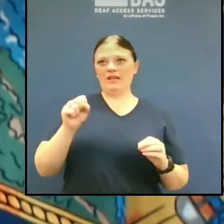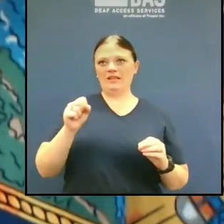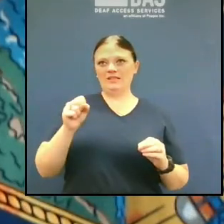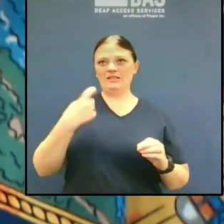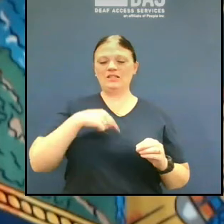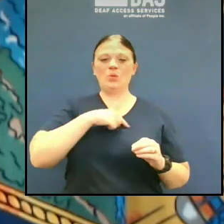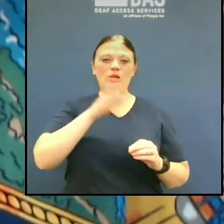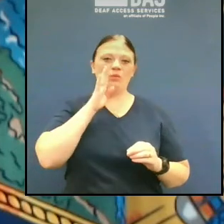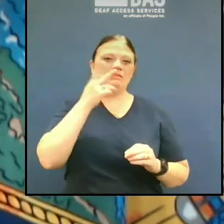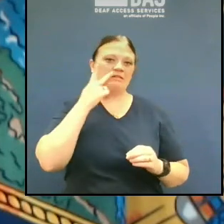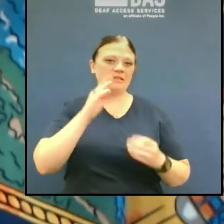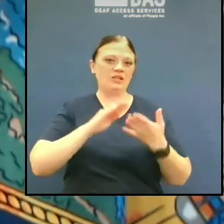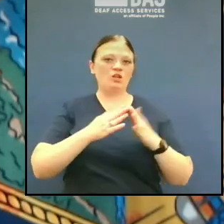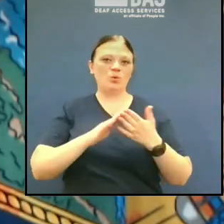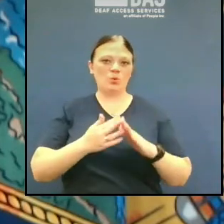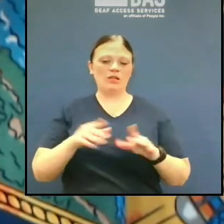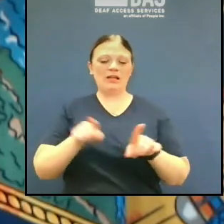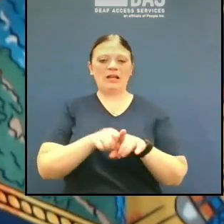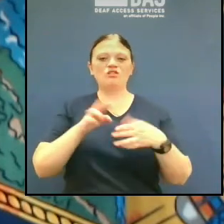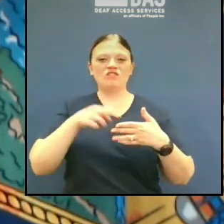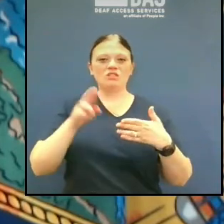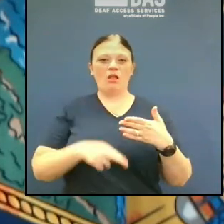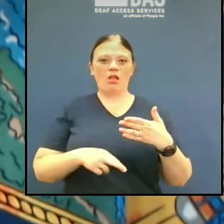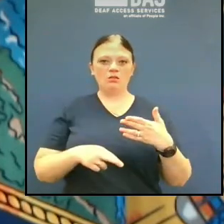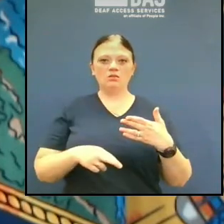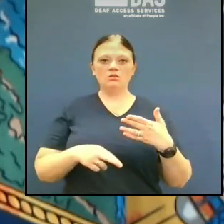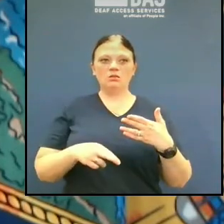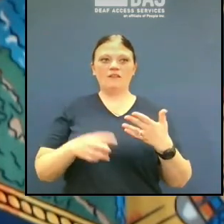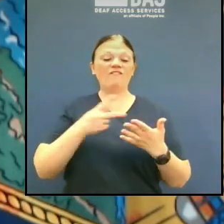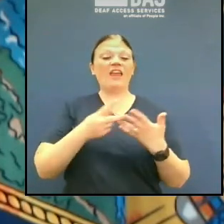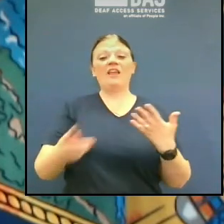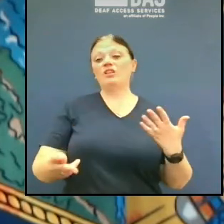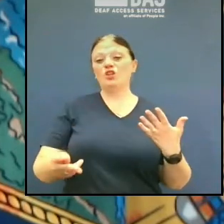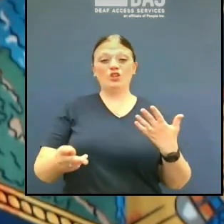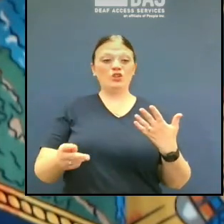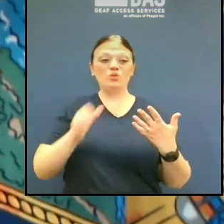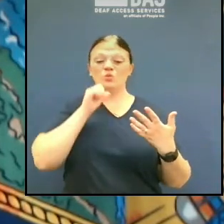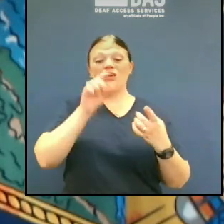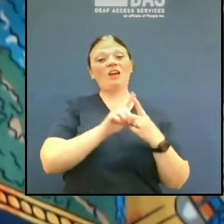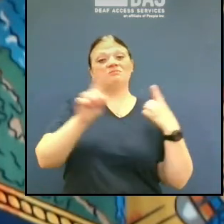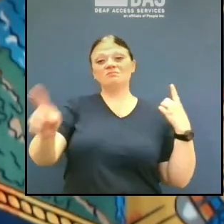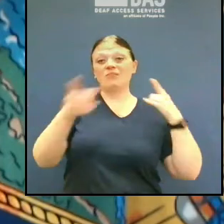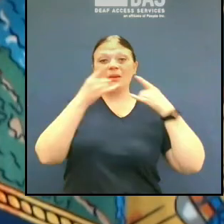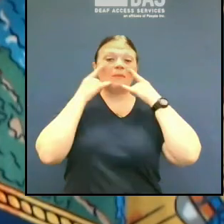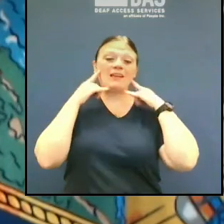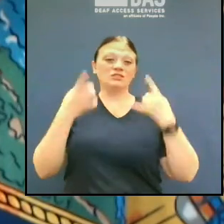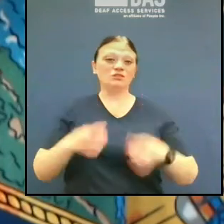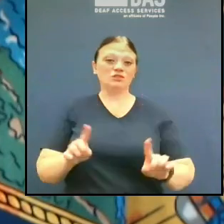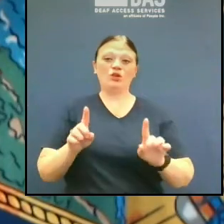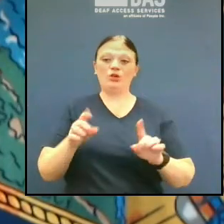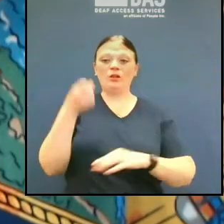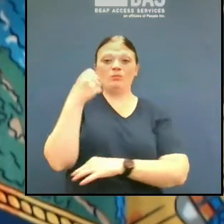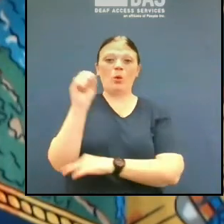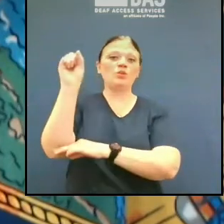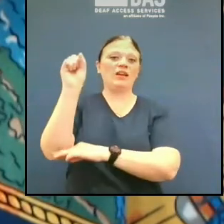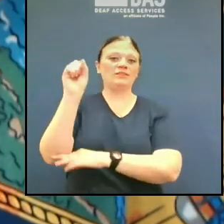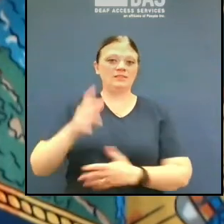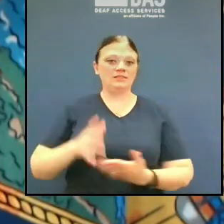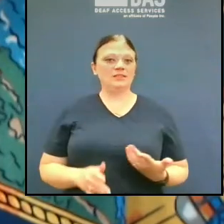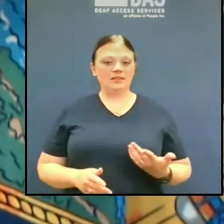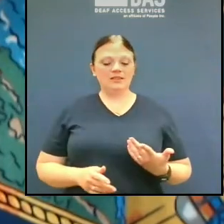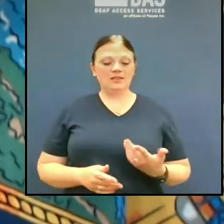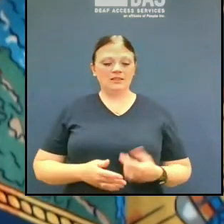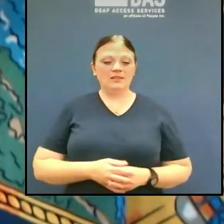be seeing in our community as a result of failure to social distance and mask during these protests.